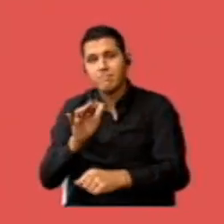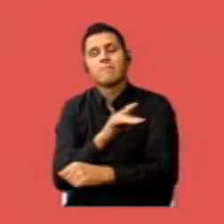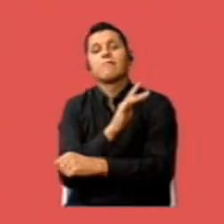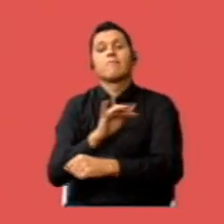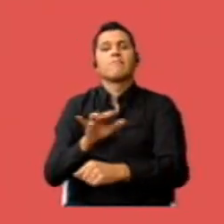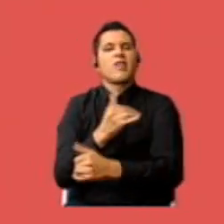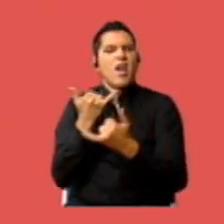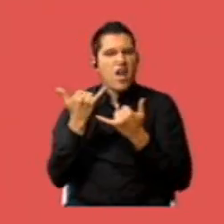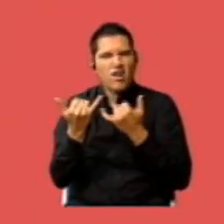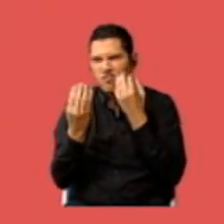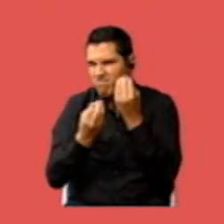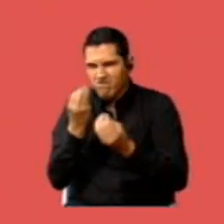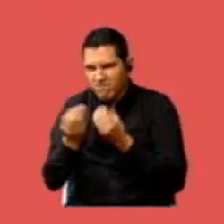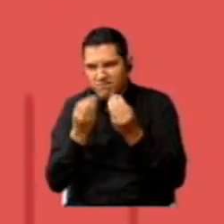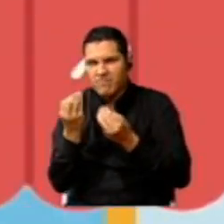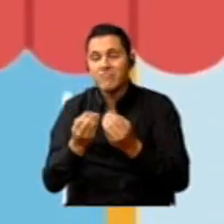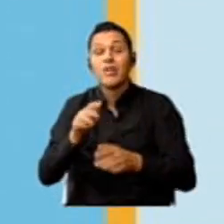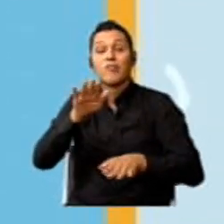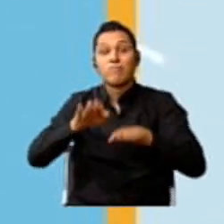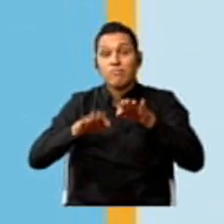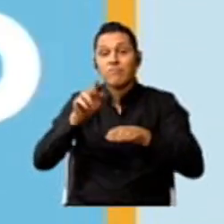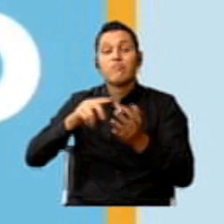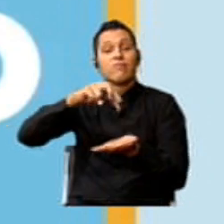Now let's stomp our feet.